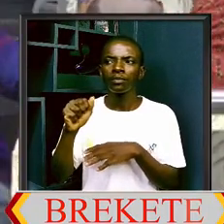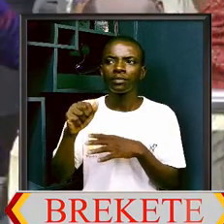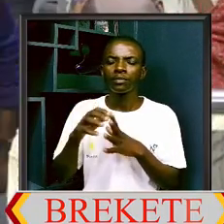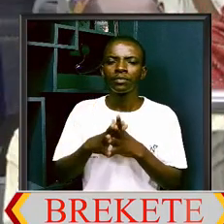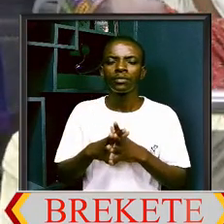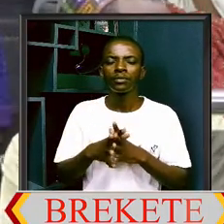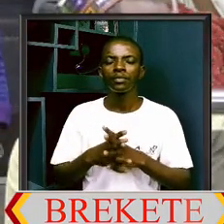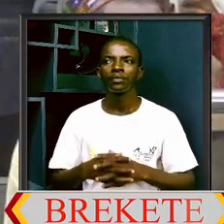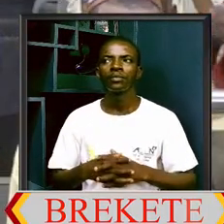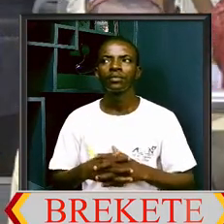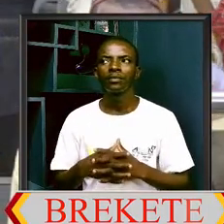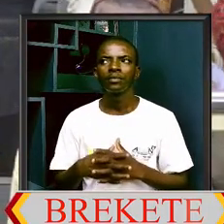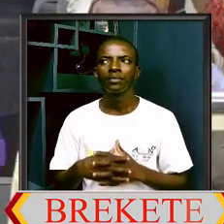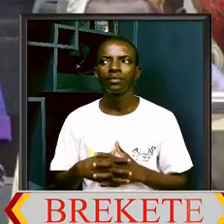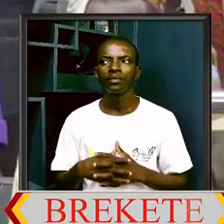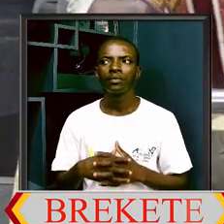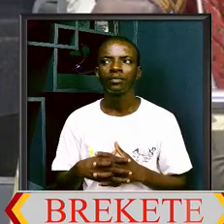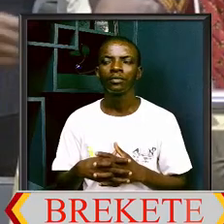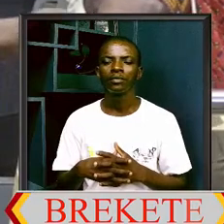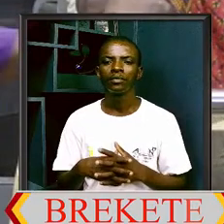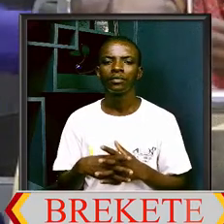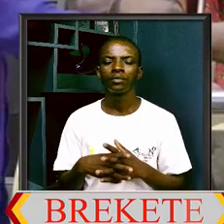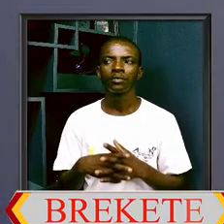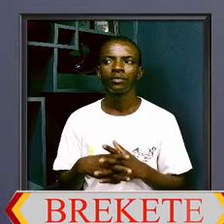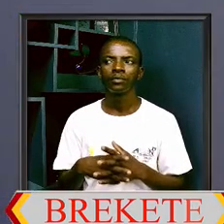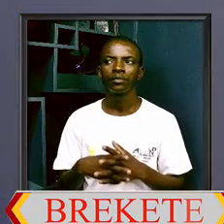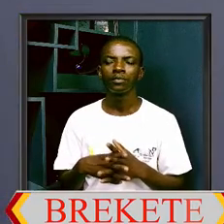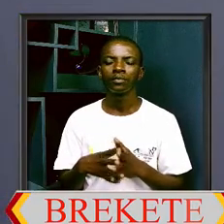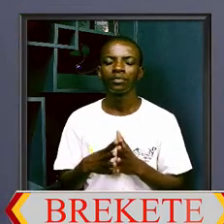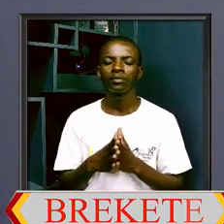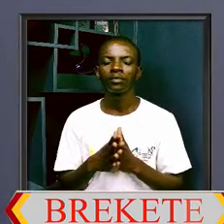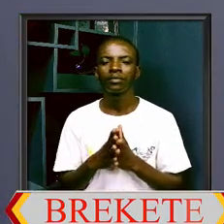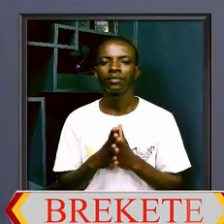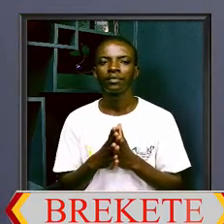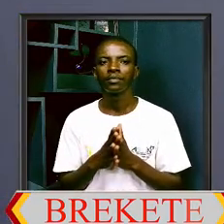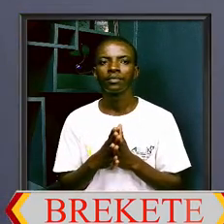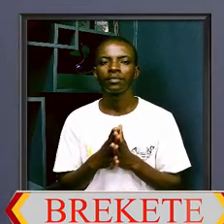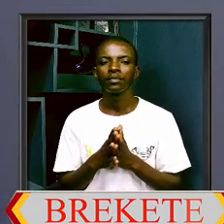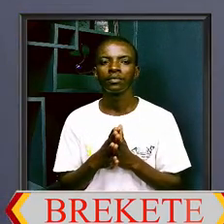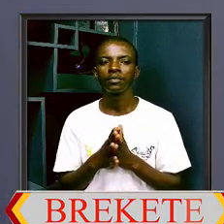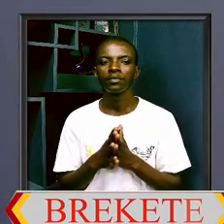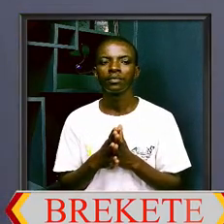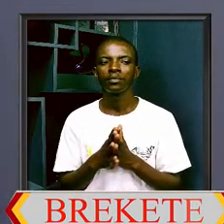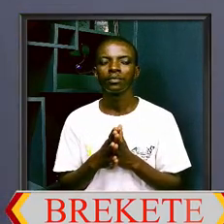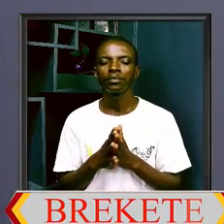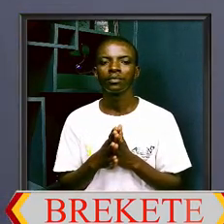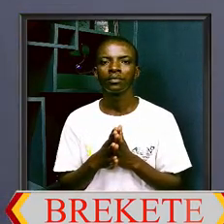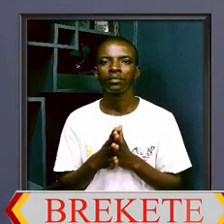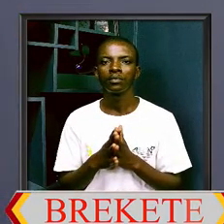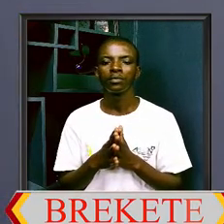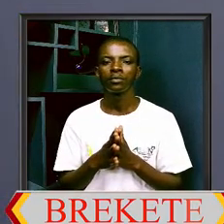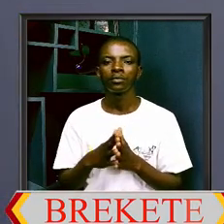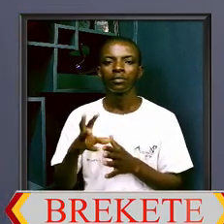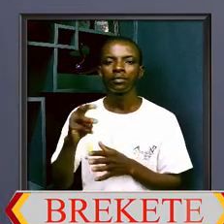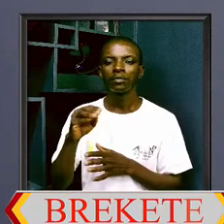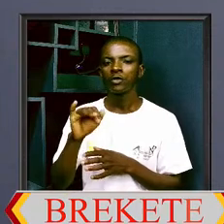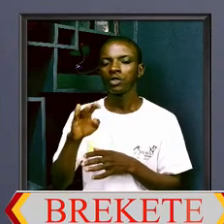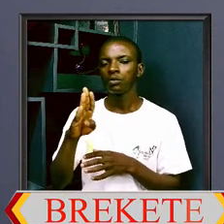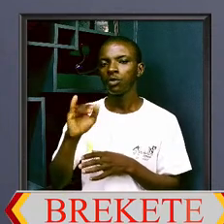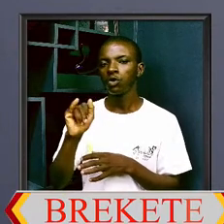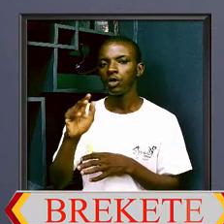microphone to her make we just stay there ma Mrs Bon face